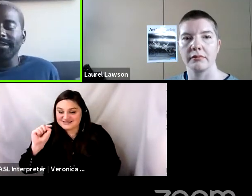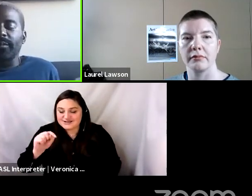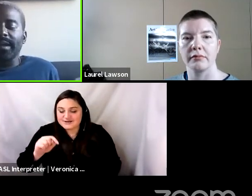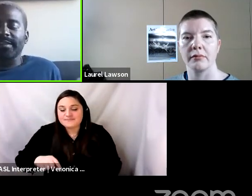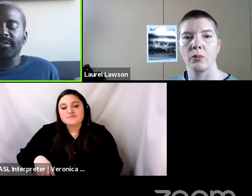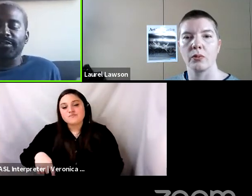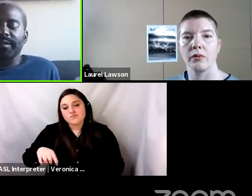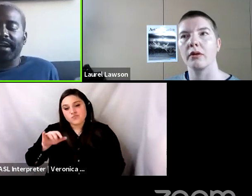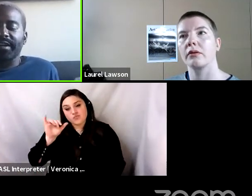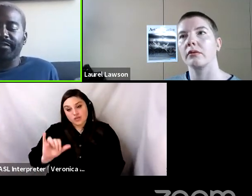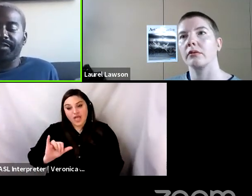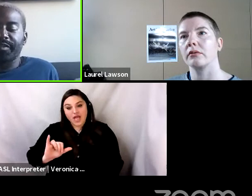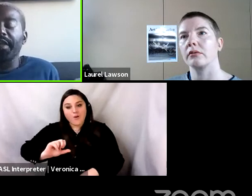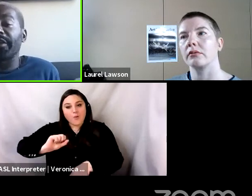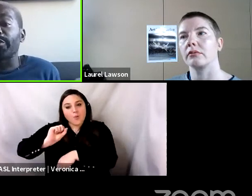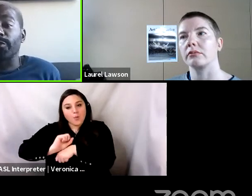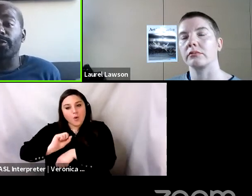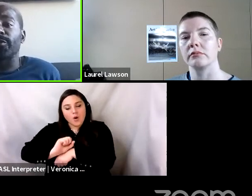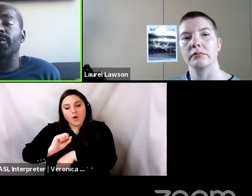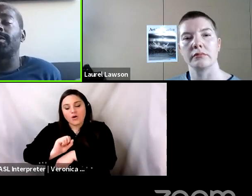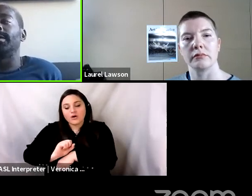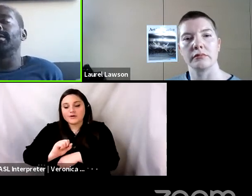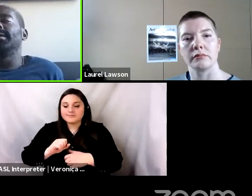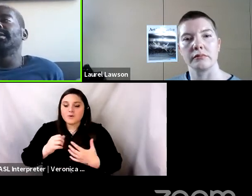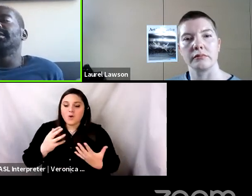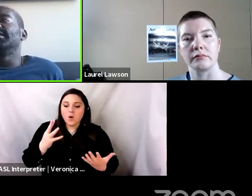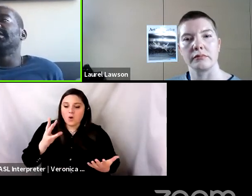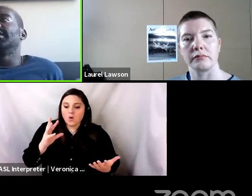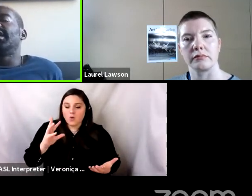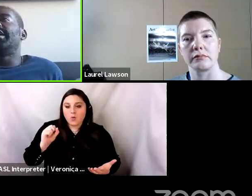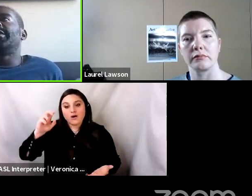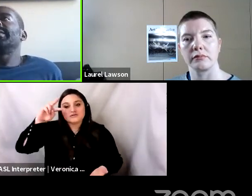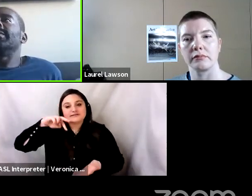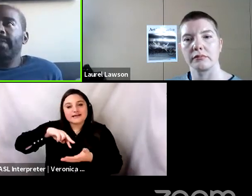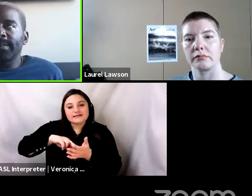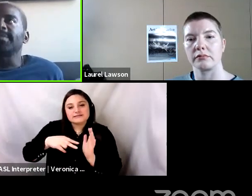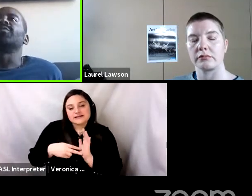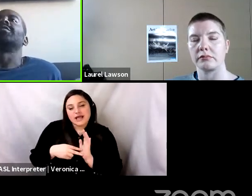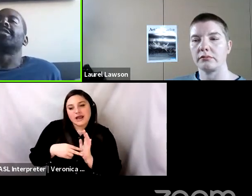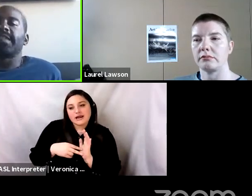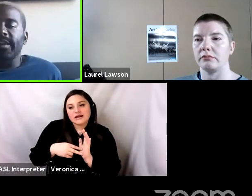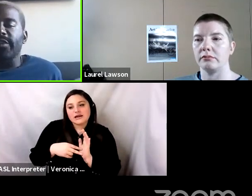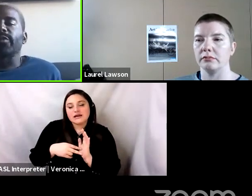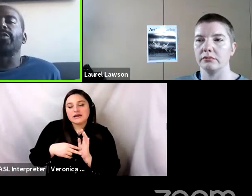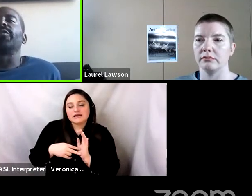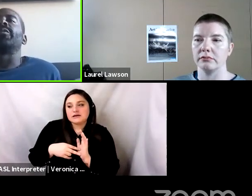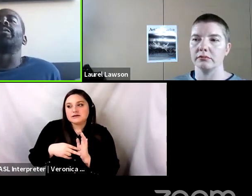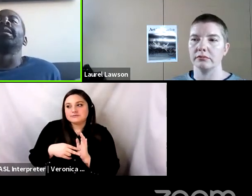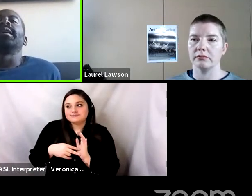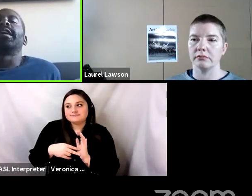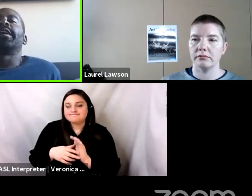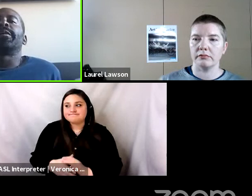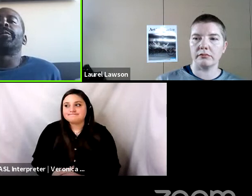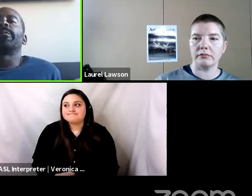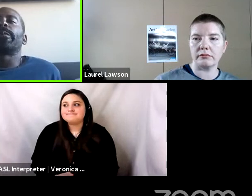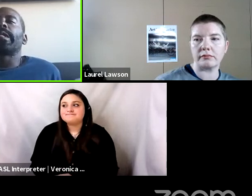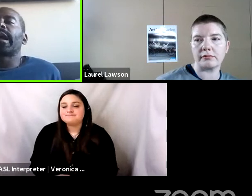was certainly a way to kind of think through. My ambition was to think through